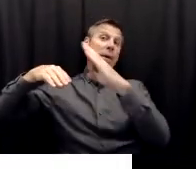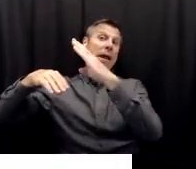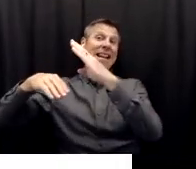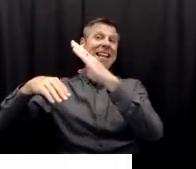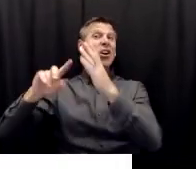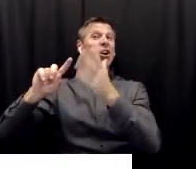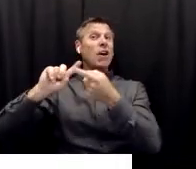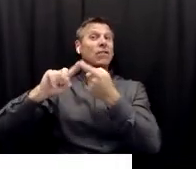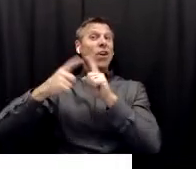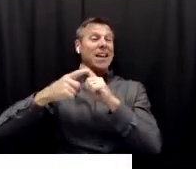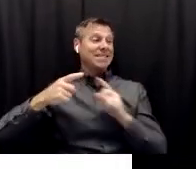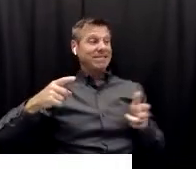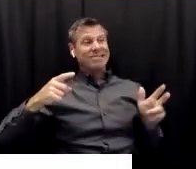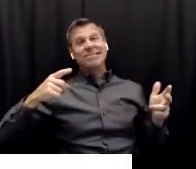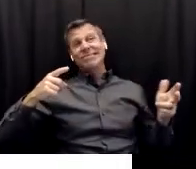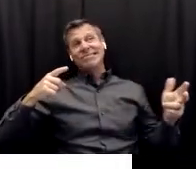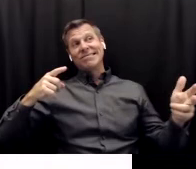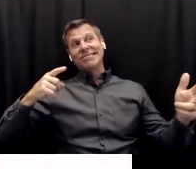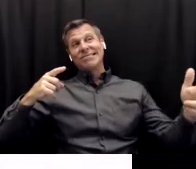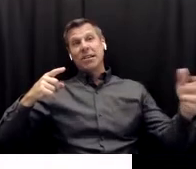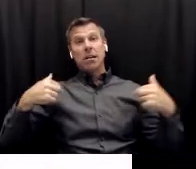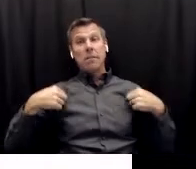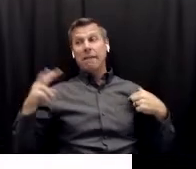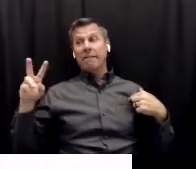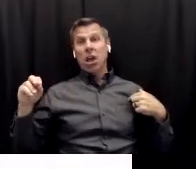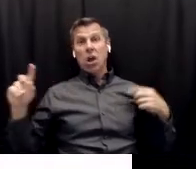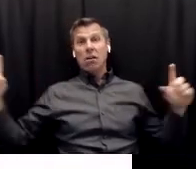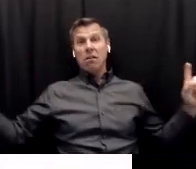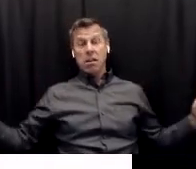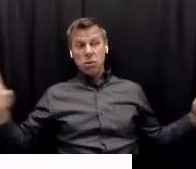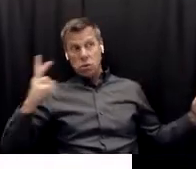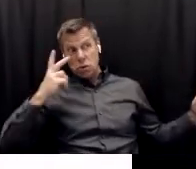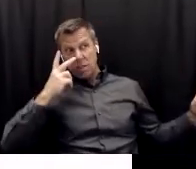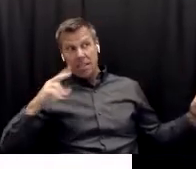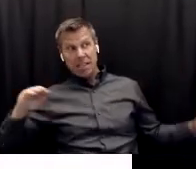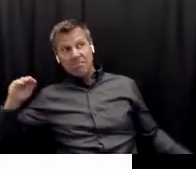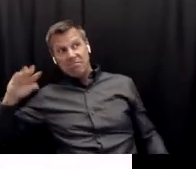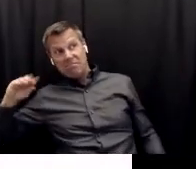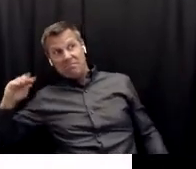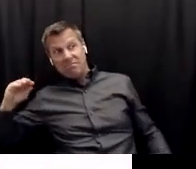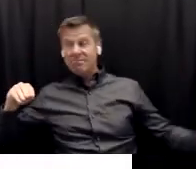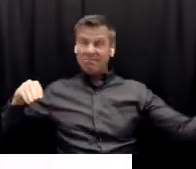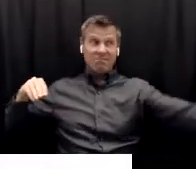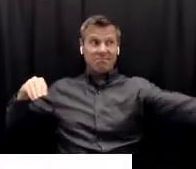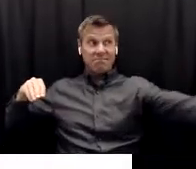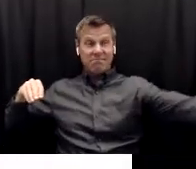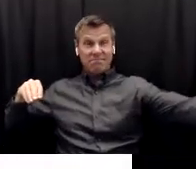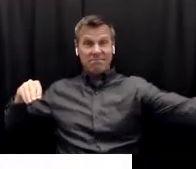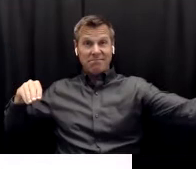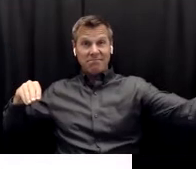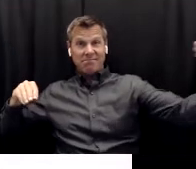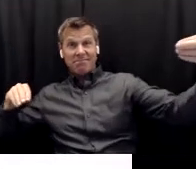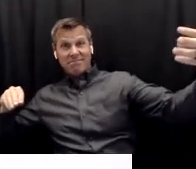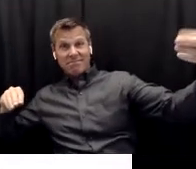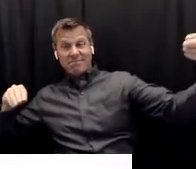friend can see it from 3 miles away. It's easy to do if I say, out